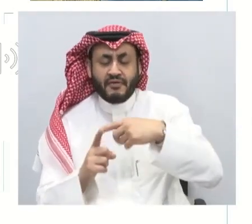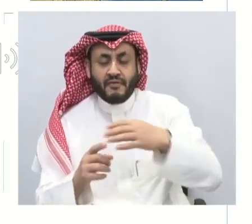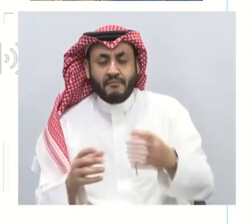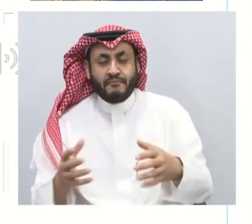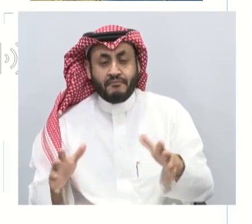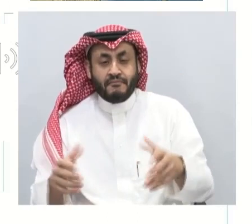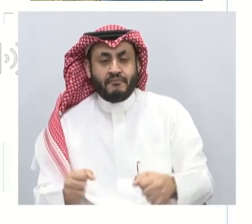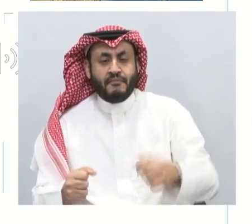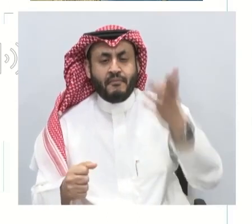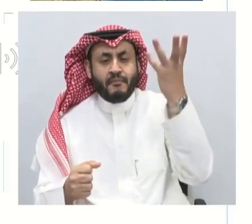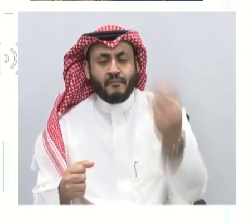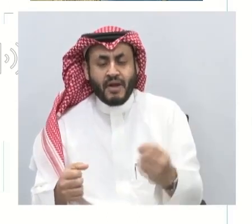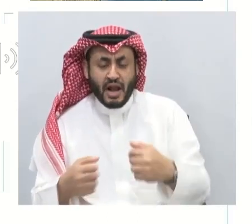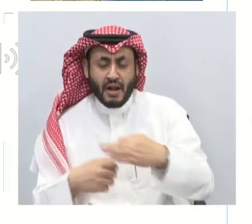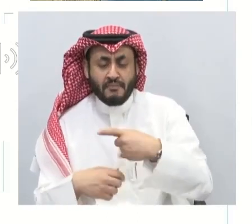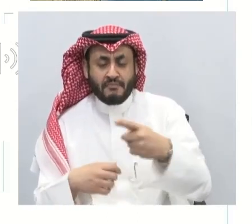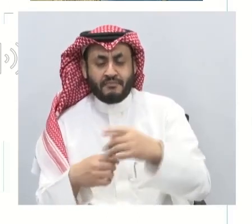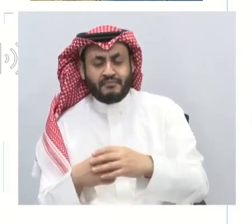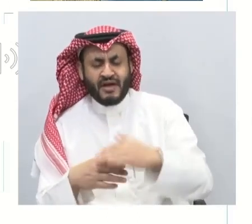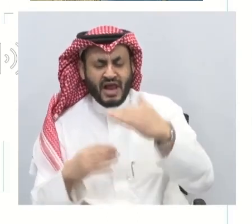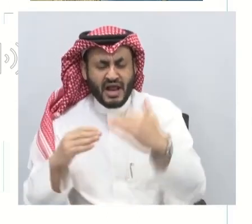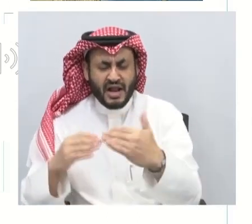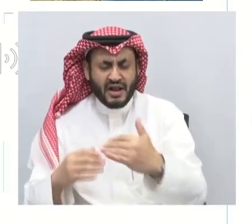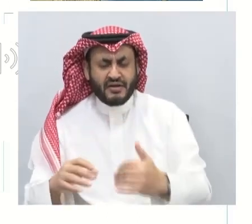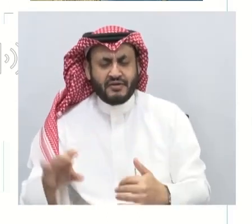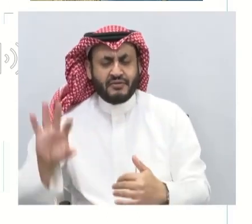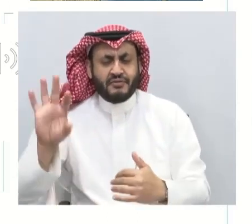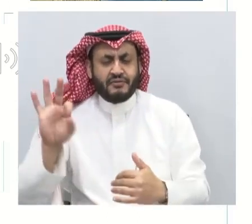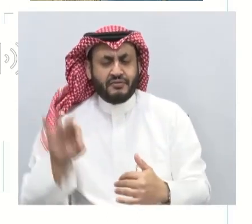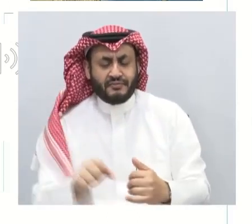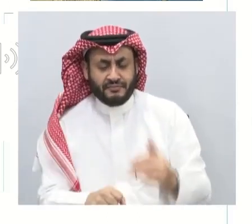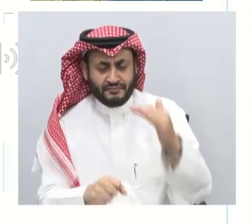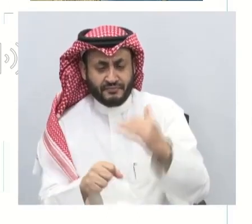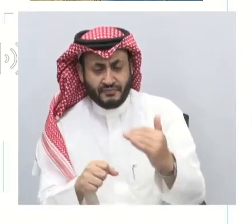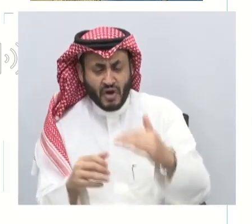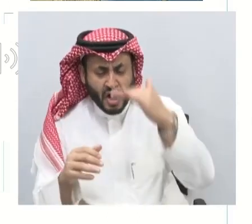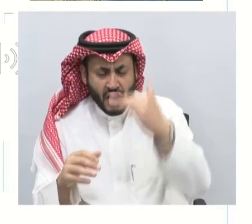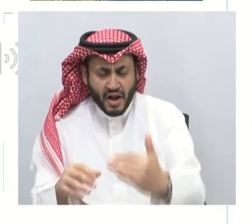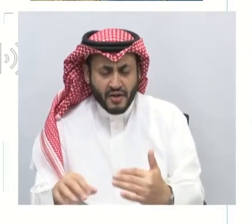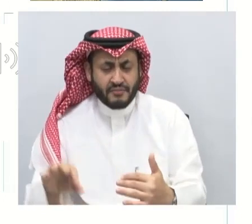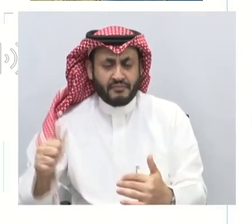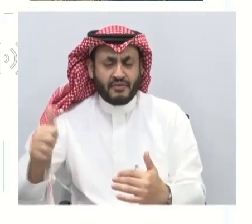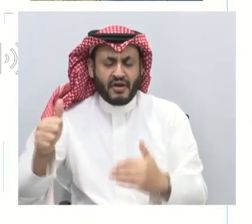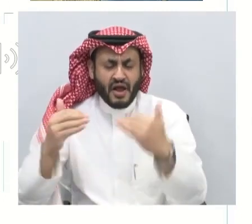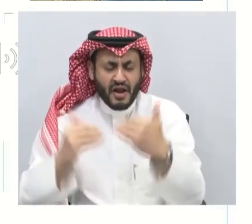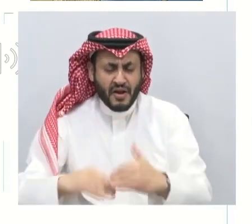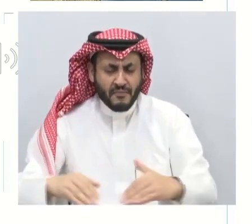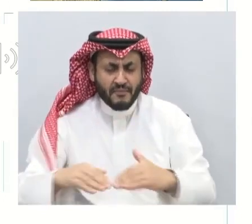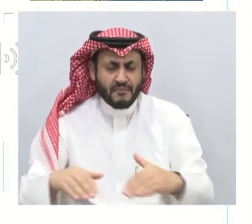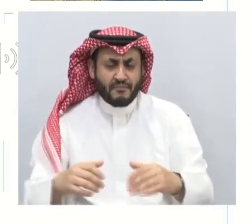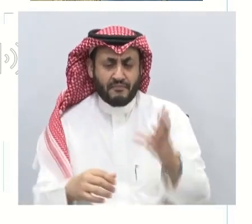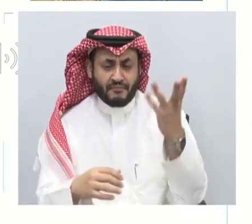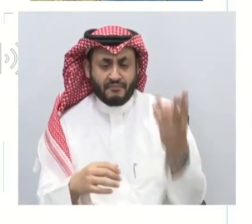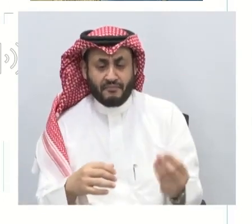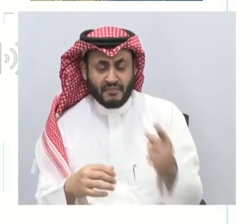night. Temperatures will be in the low 20s during the day and will fall to 10 degrees Celsius at night. You won't need